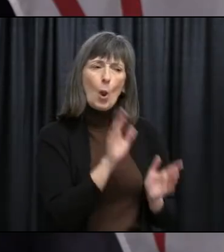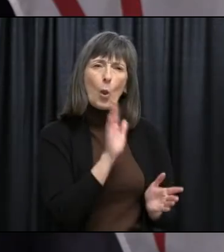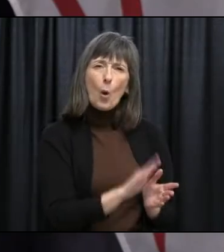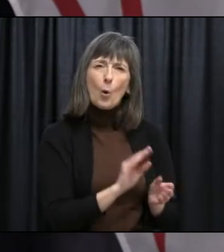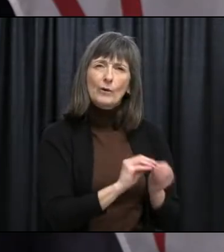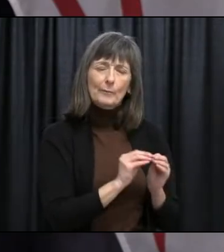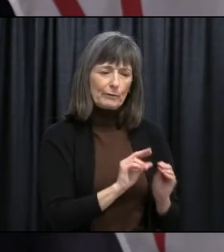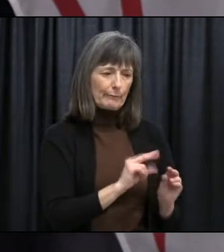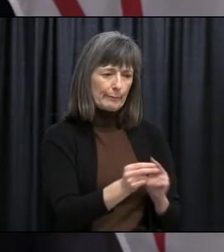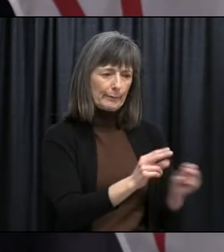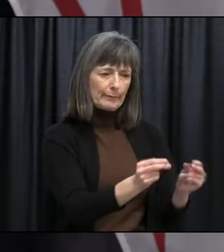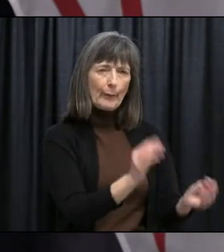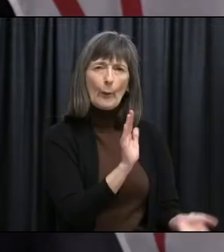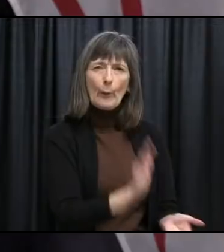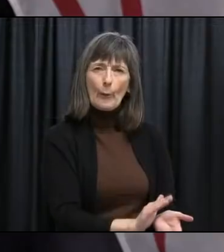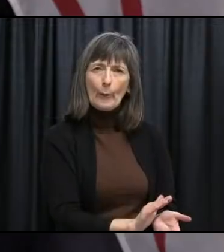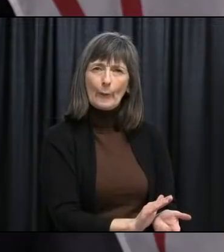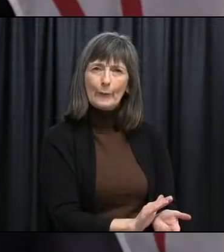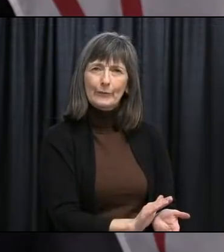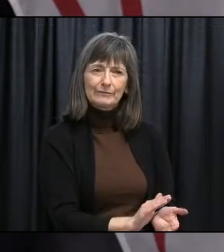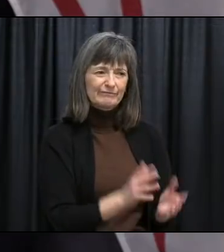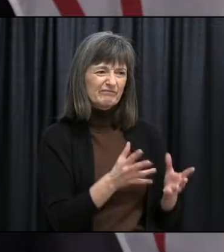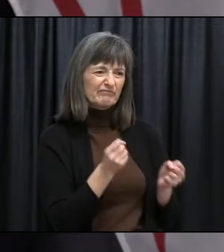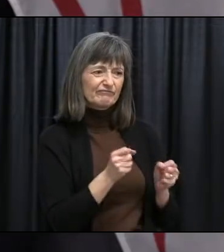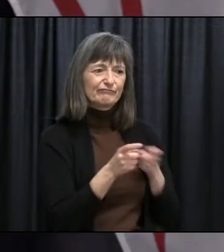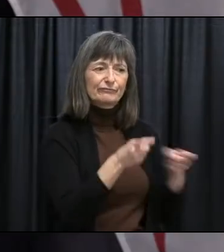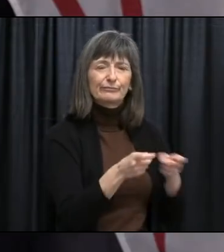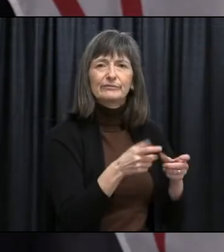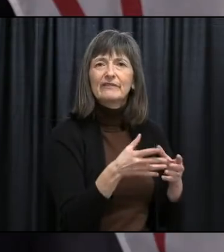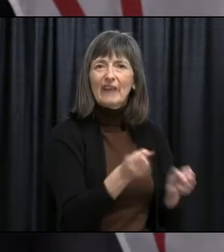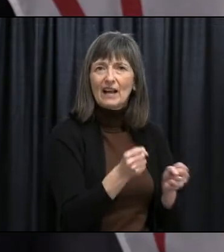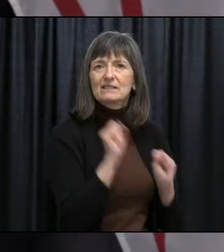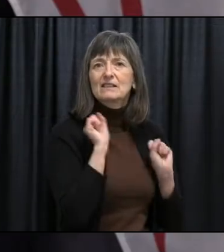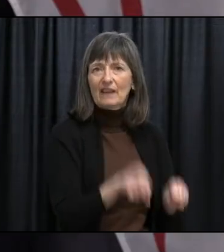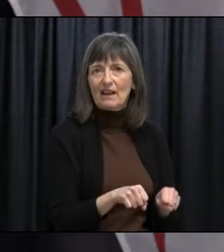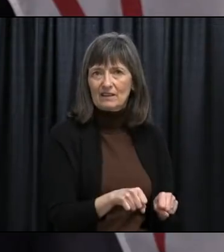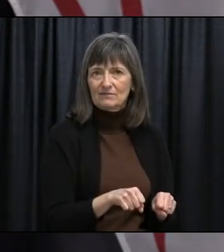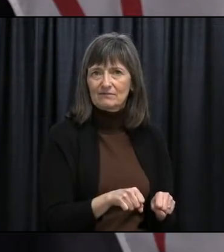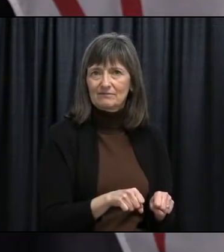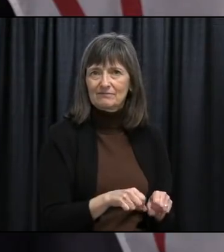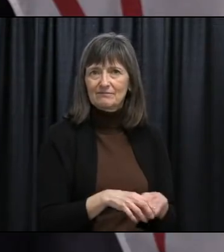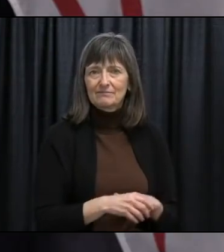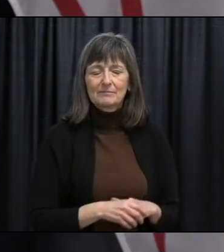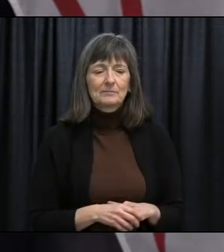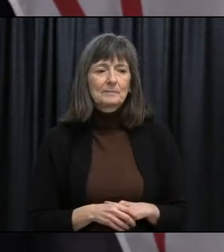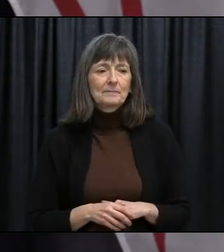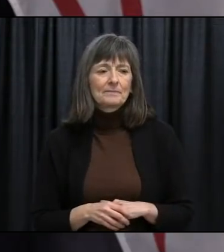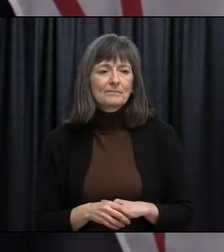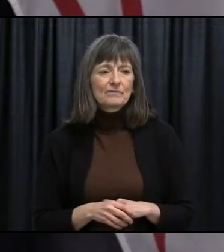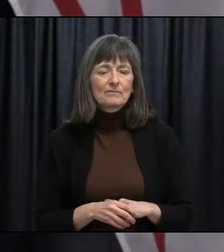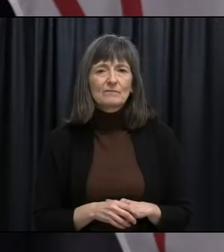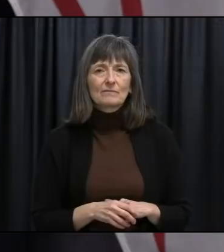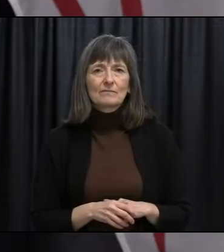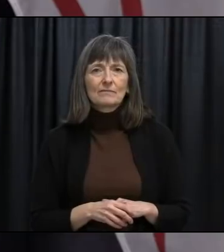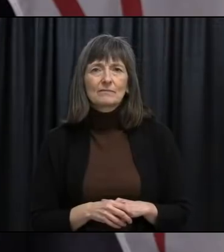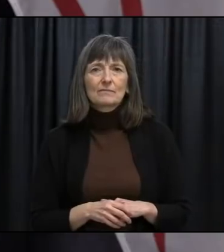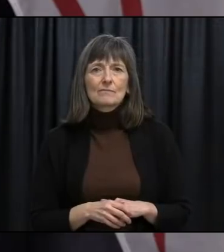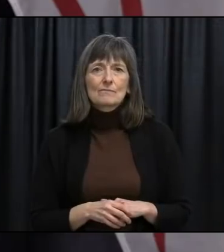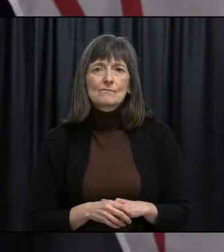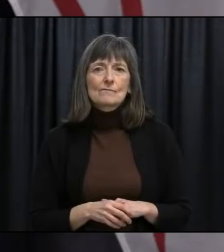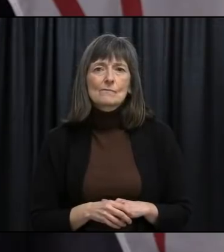lowered significantly enough that we would be able to respond to that, and public health capacity wouldn't be too